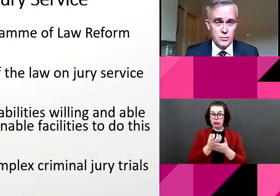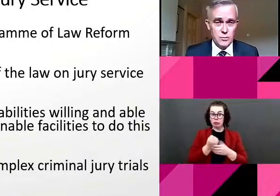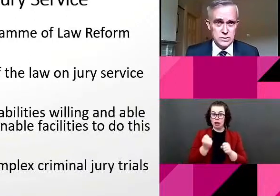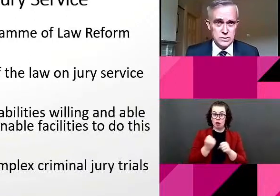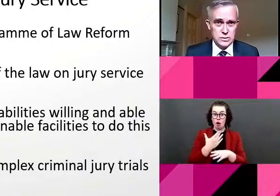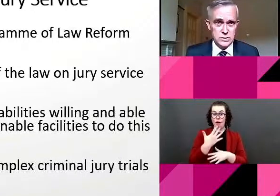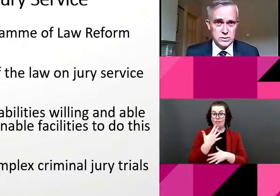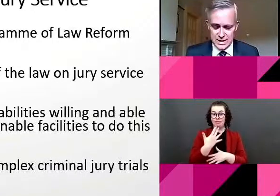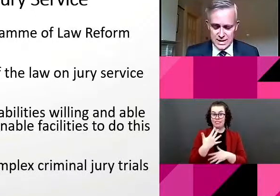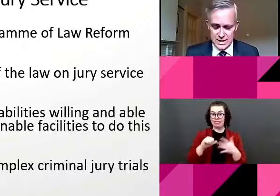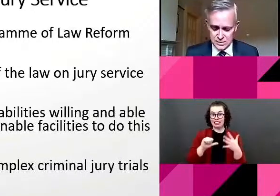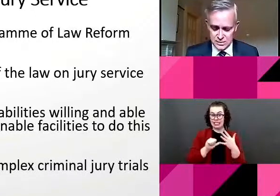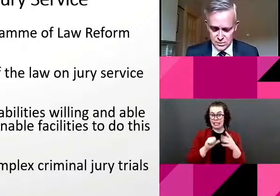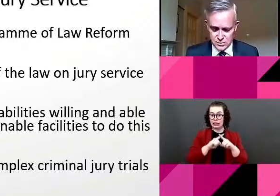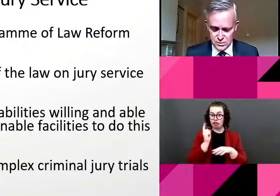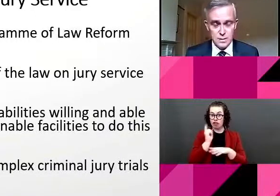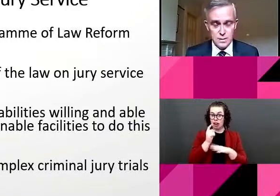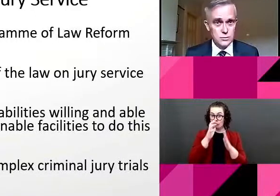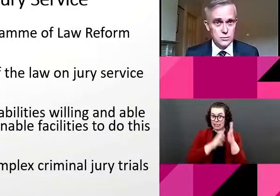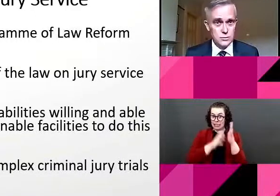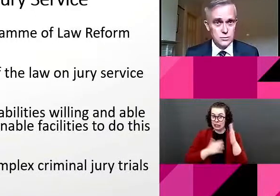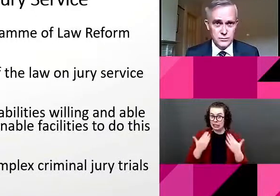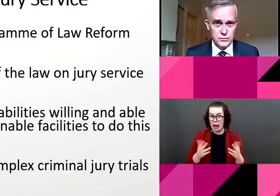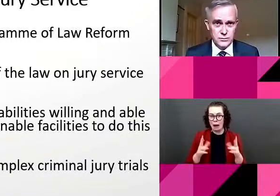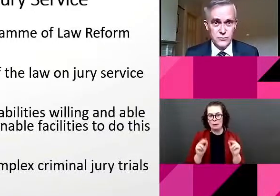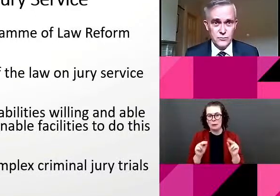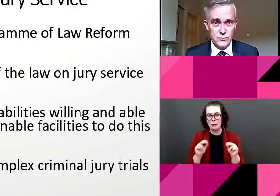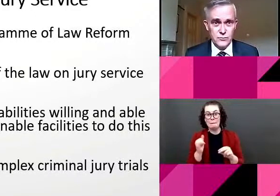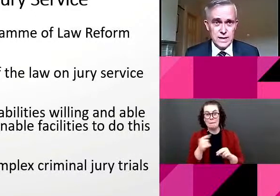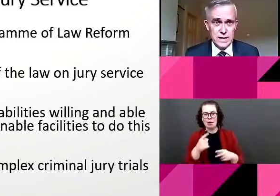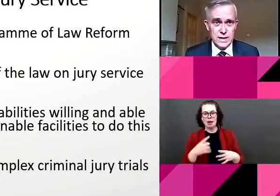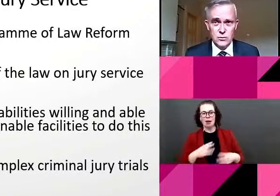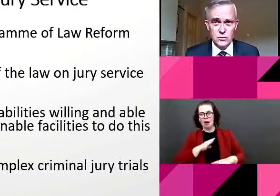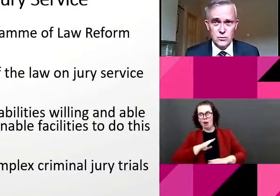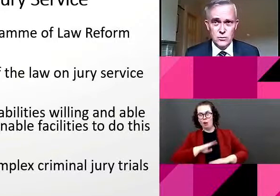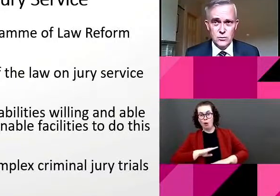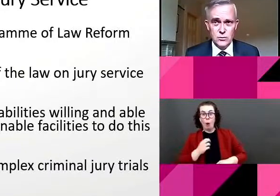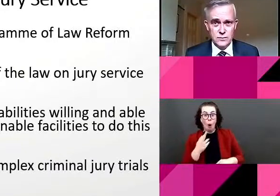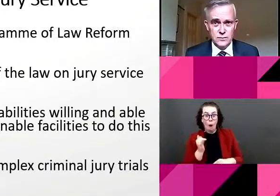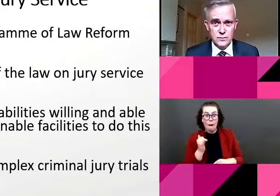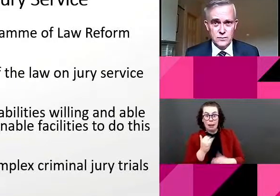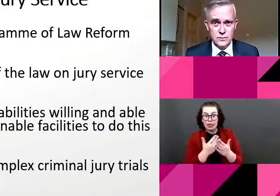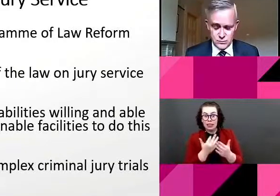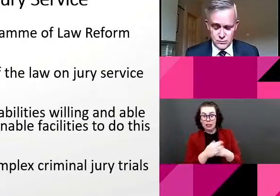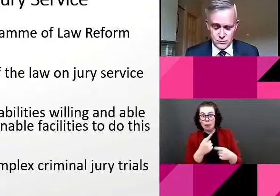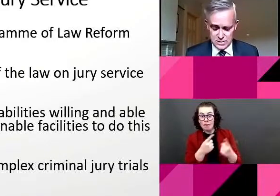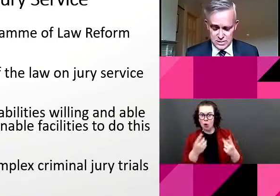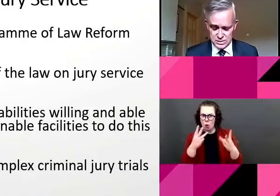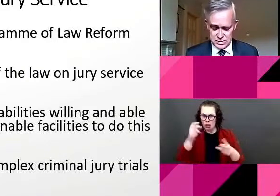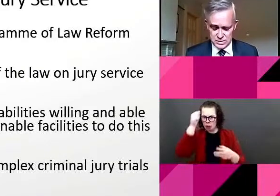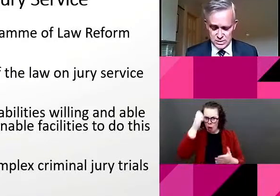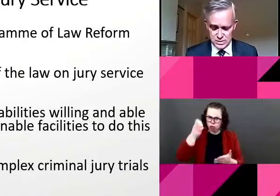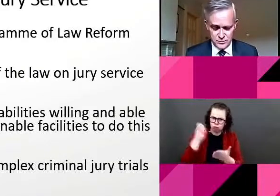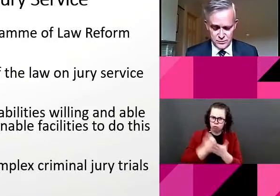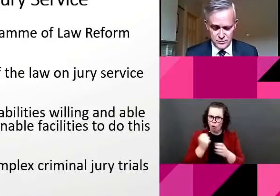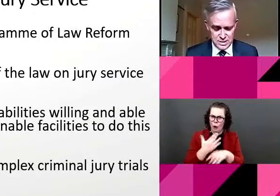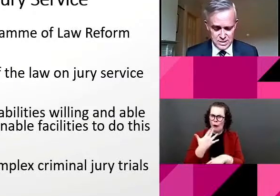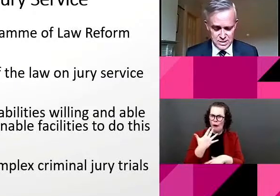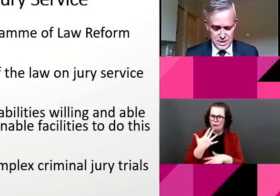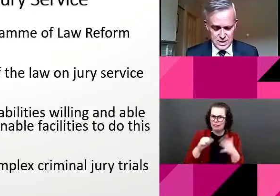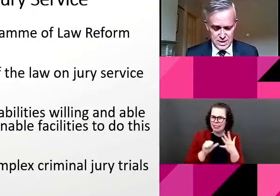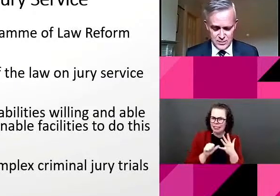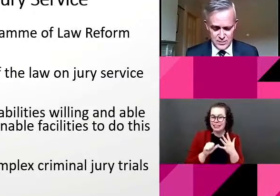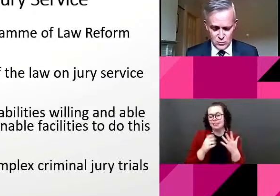in the report, you might be glad to hear, although maybe some of you are really anxious to go through all 56 recommendations, but I'm